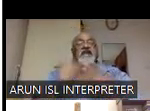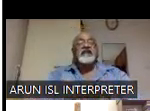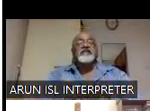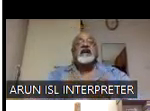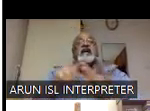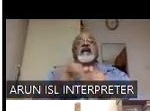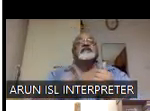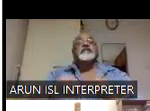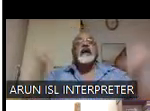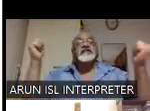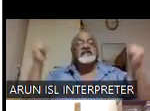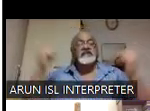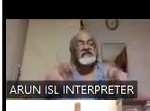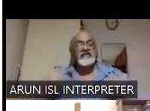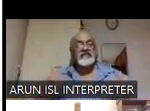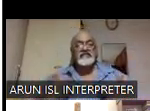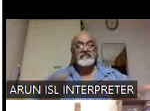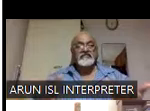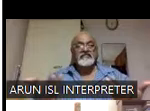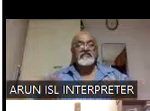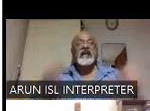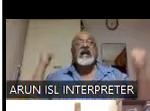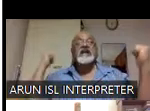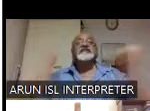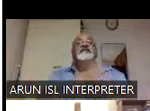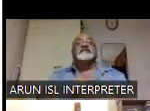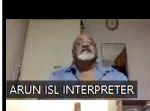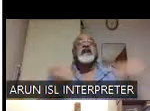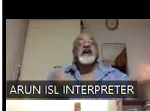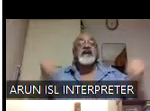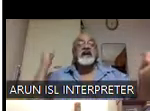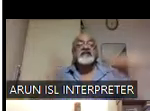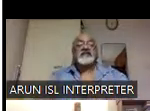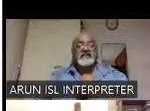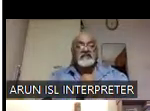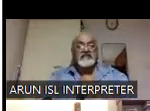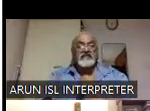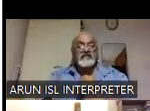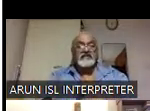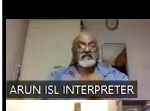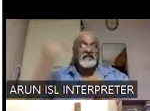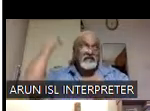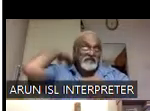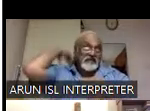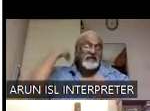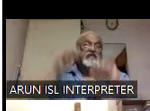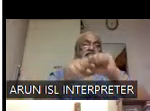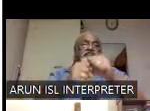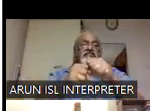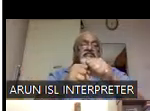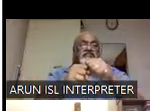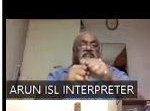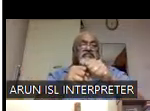set. But then I met with an accident, and this accident broke my spinal cord, and I